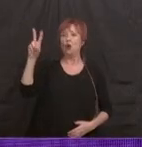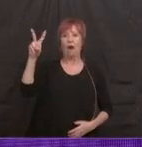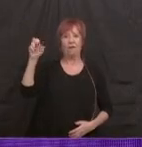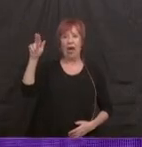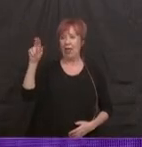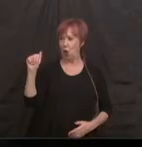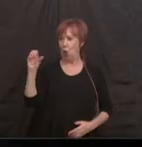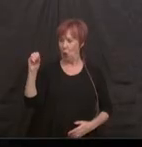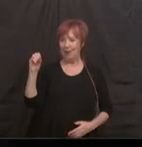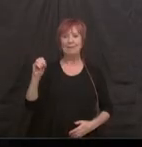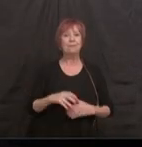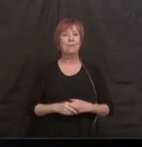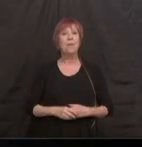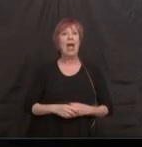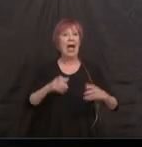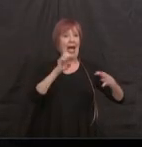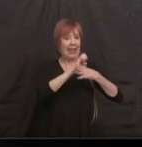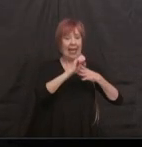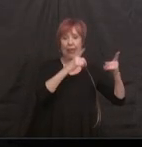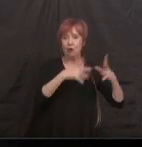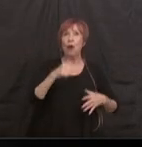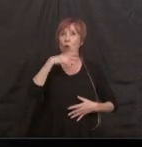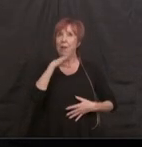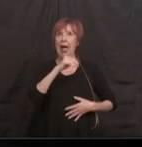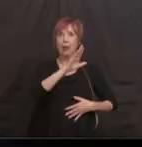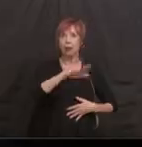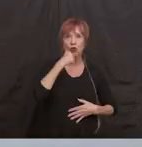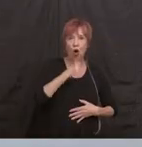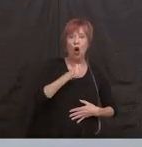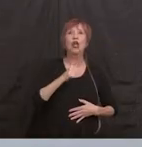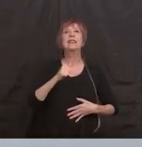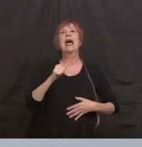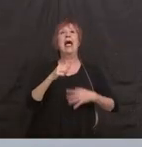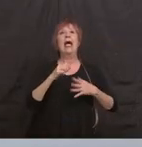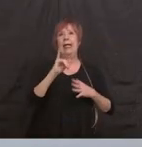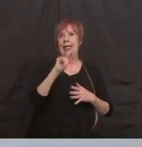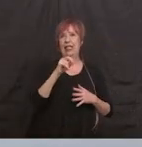Executive Director of Women and Girls Initiative of LA County, Abby Land,